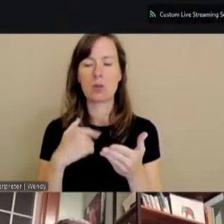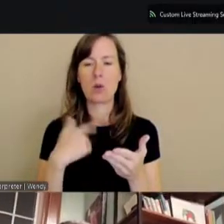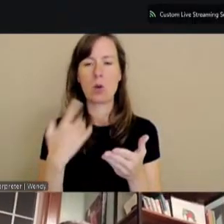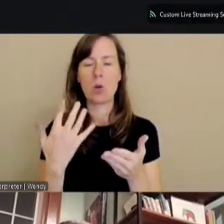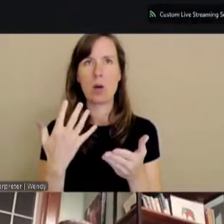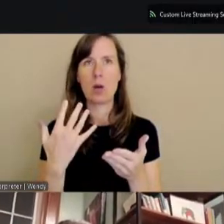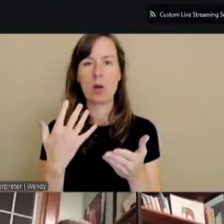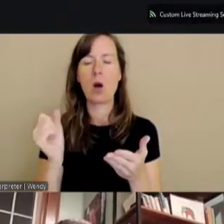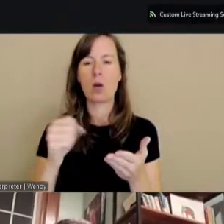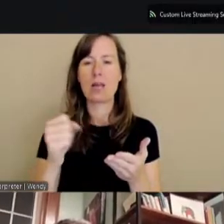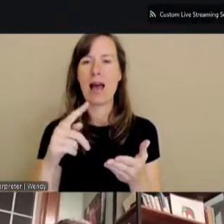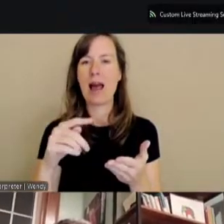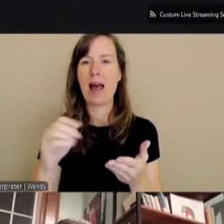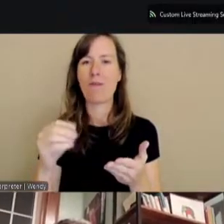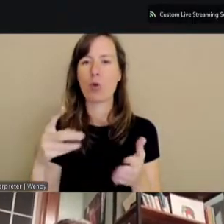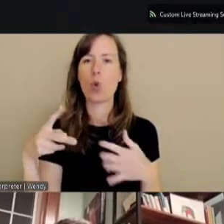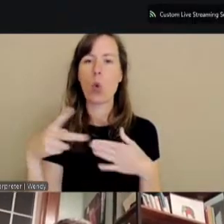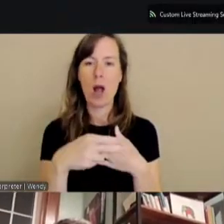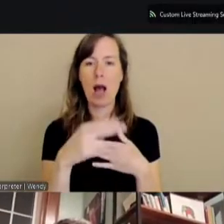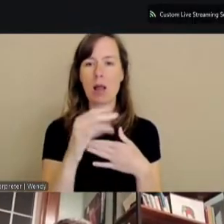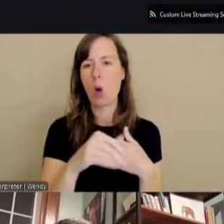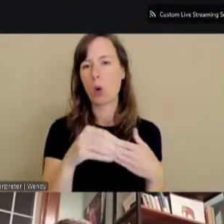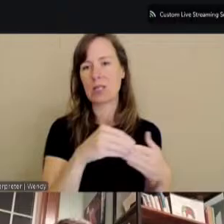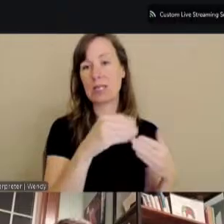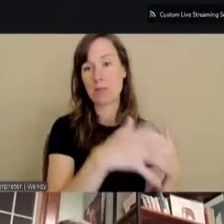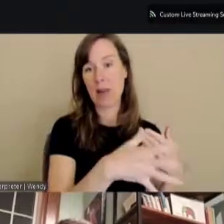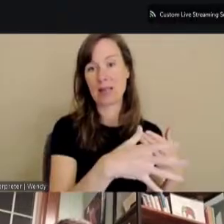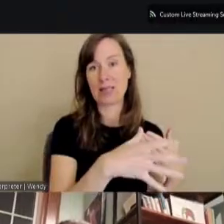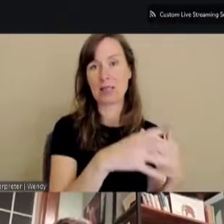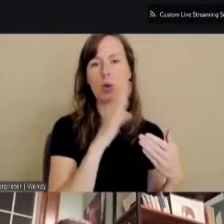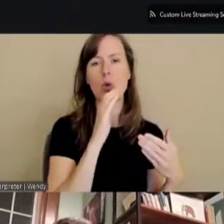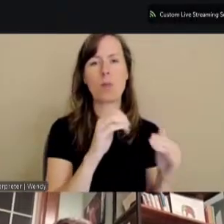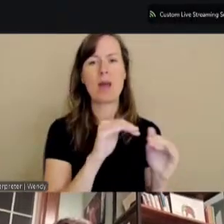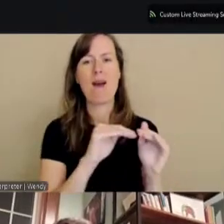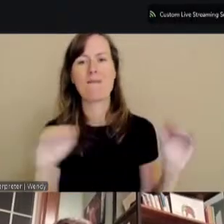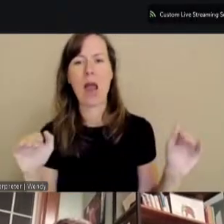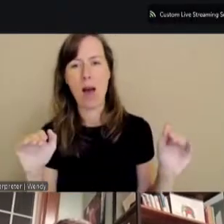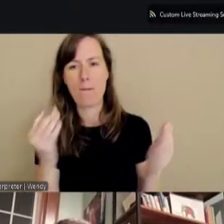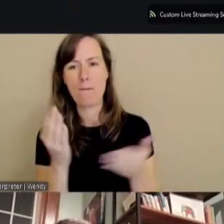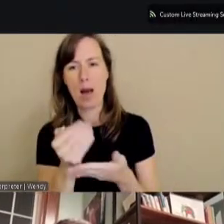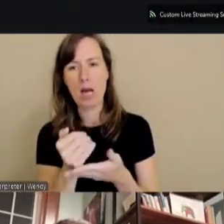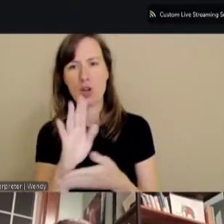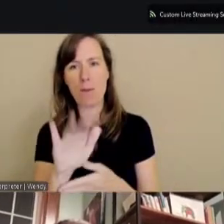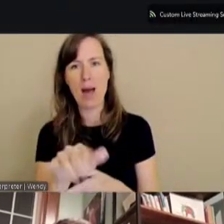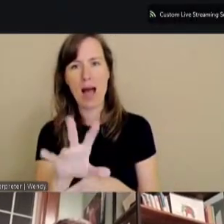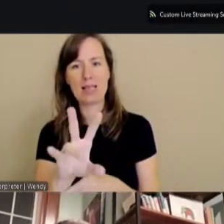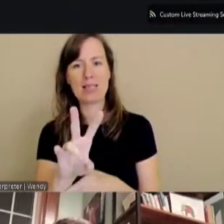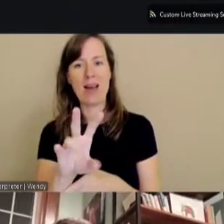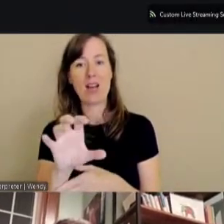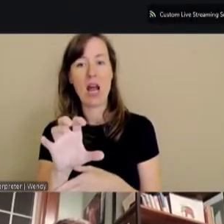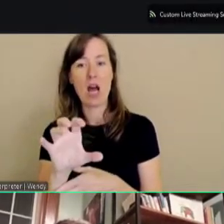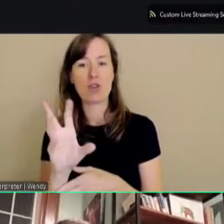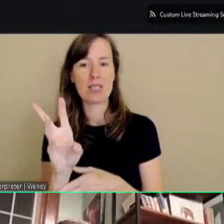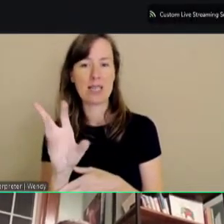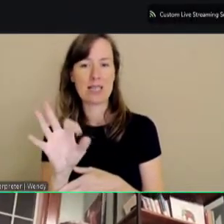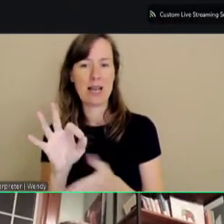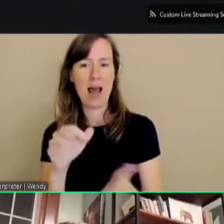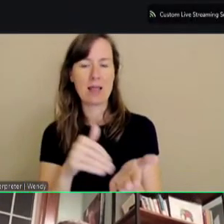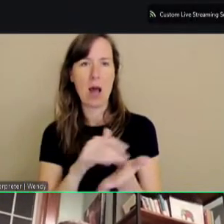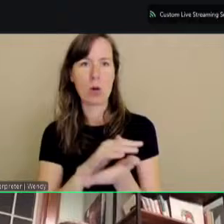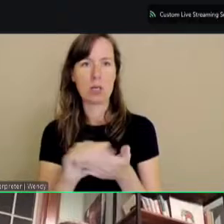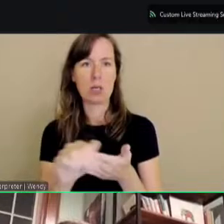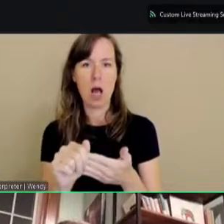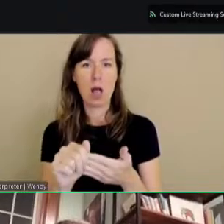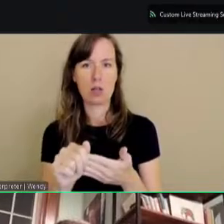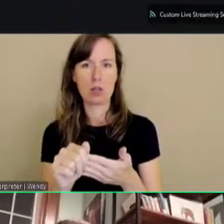we'd have to cut the expenditures to be at a flat budget by $769,000. Okay. To